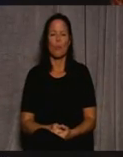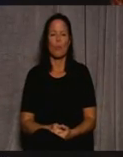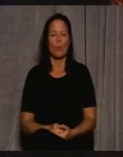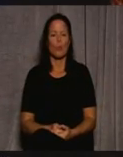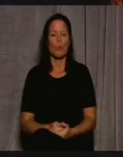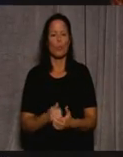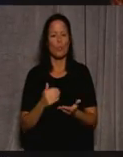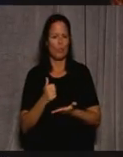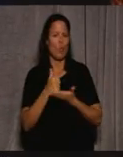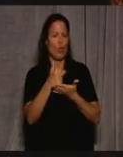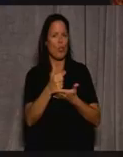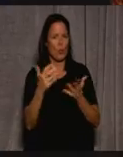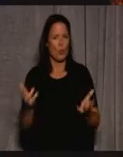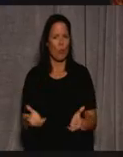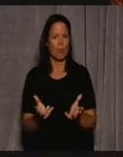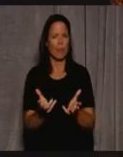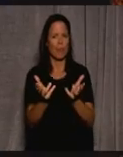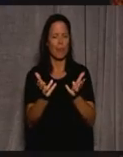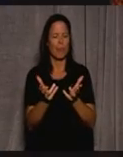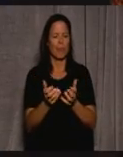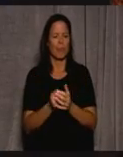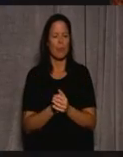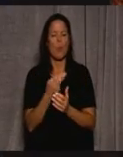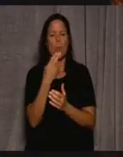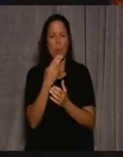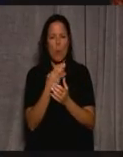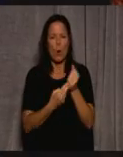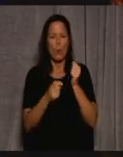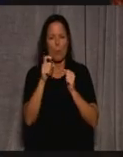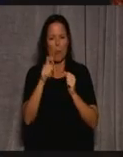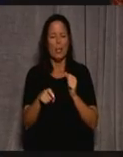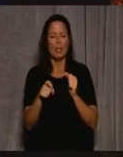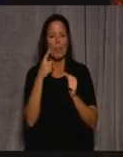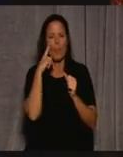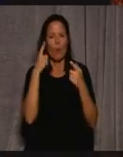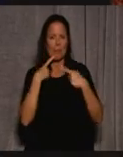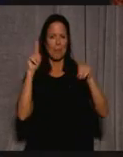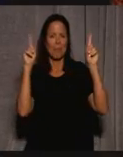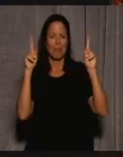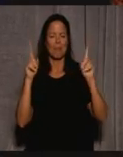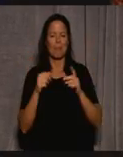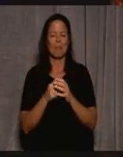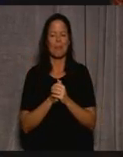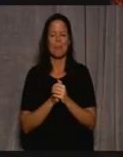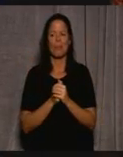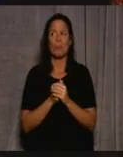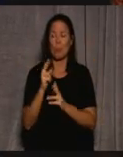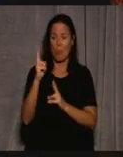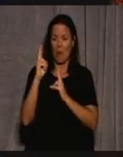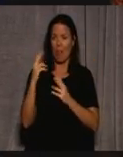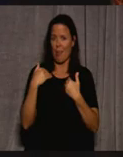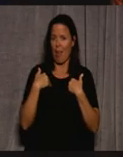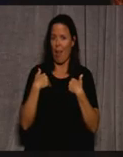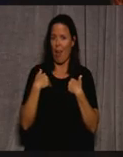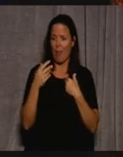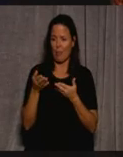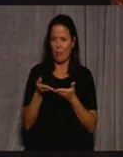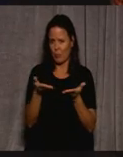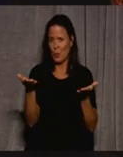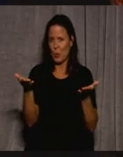you. One cannot succeed without the other. We have been honored to have you